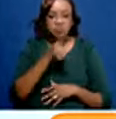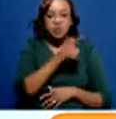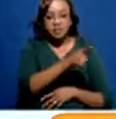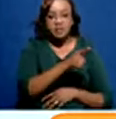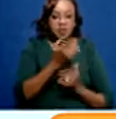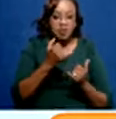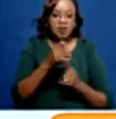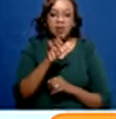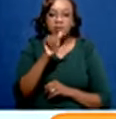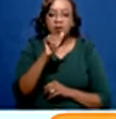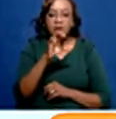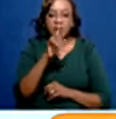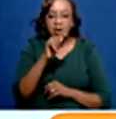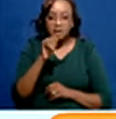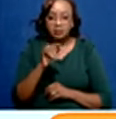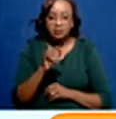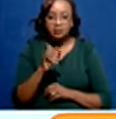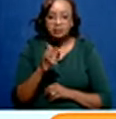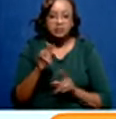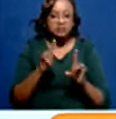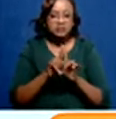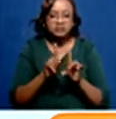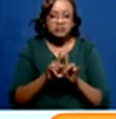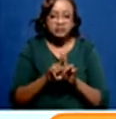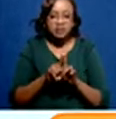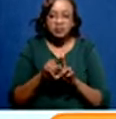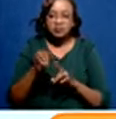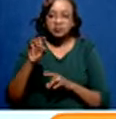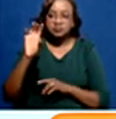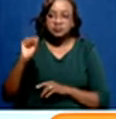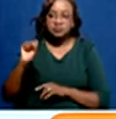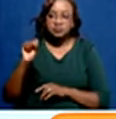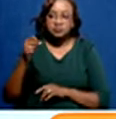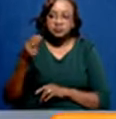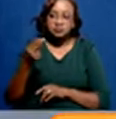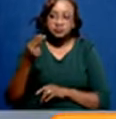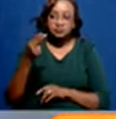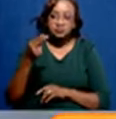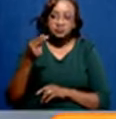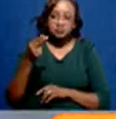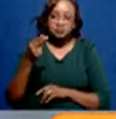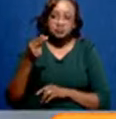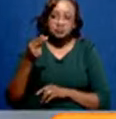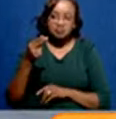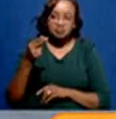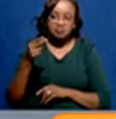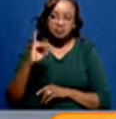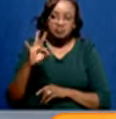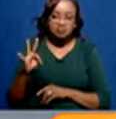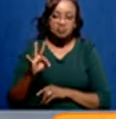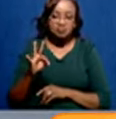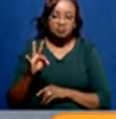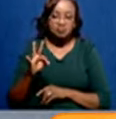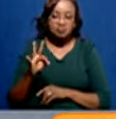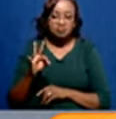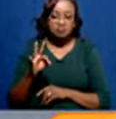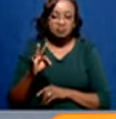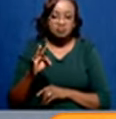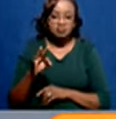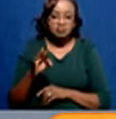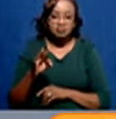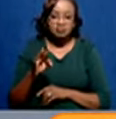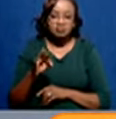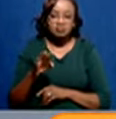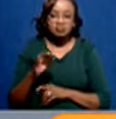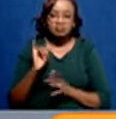staff. Because NHIF... Based on what law? Sorry? Based on what law? How can they be acting staff of SHA? That's